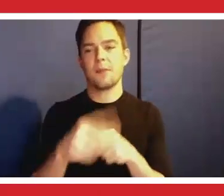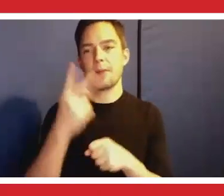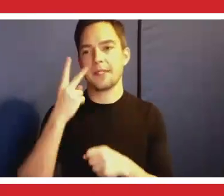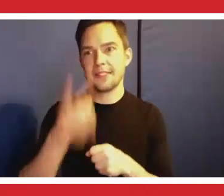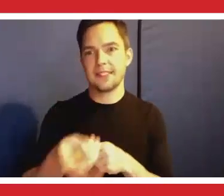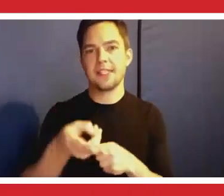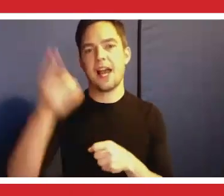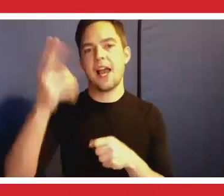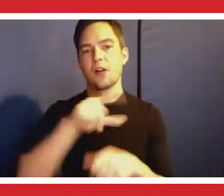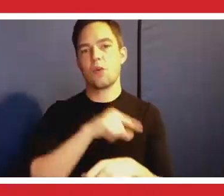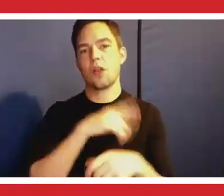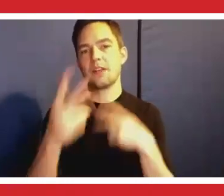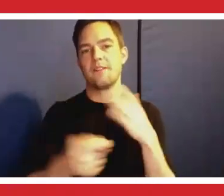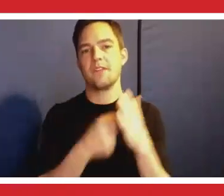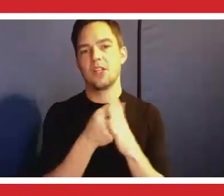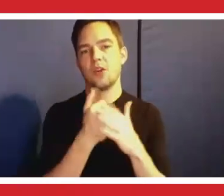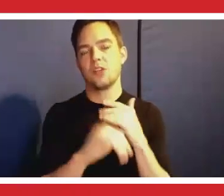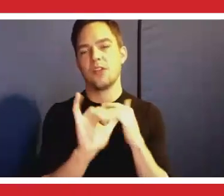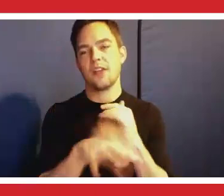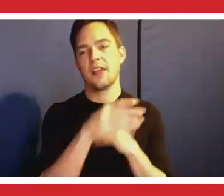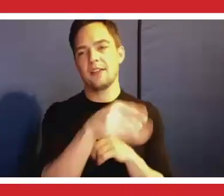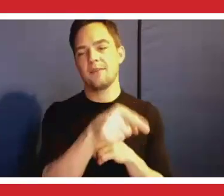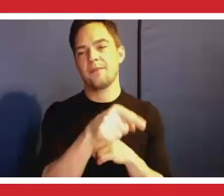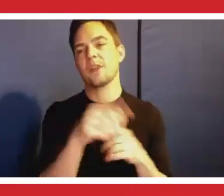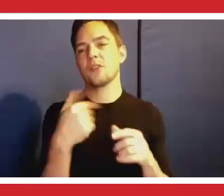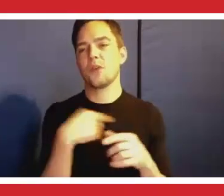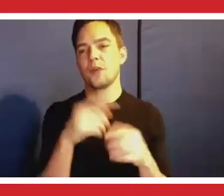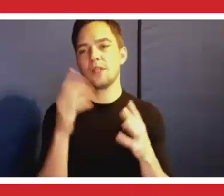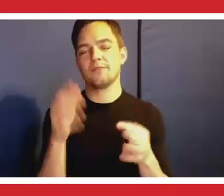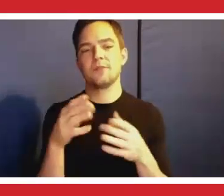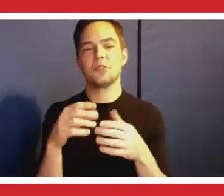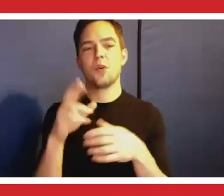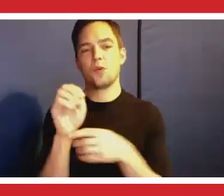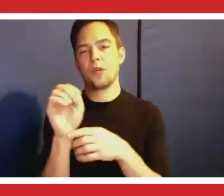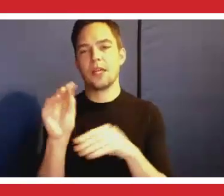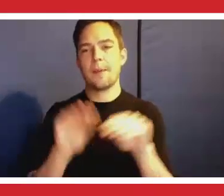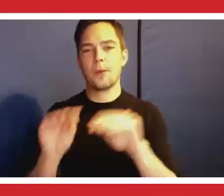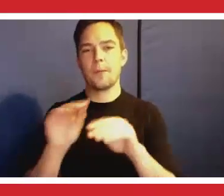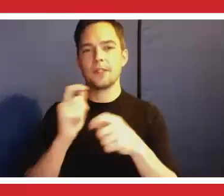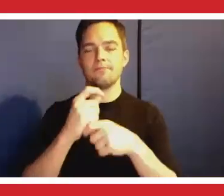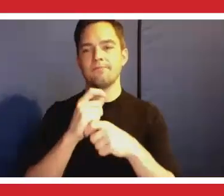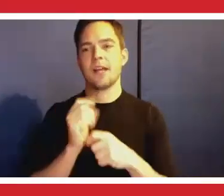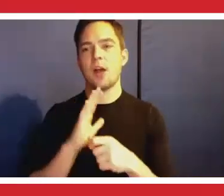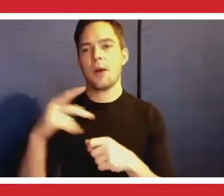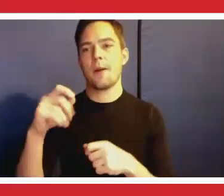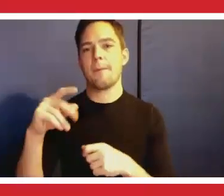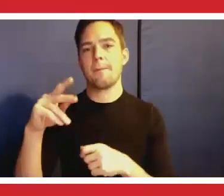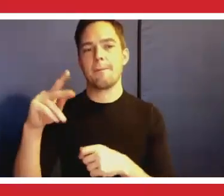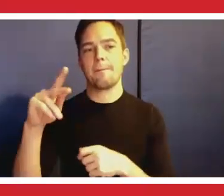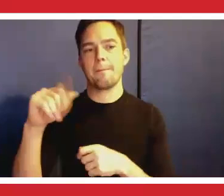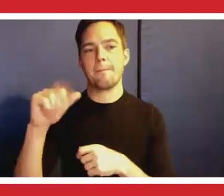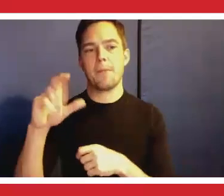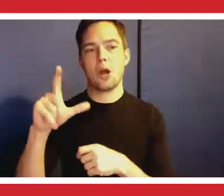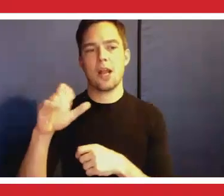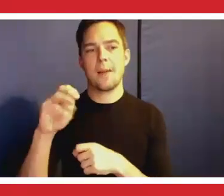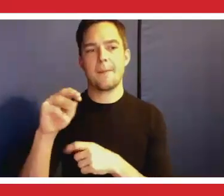quality videos during that time. So we resorted to repurposing our Parliament TV as education TV, and that